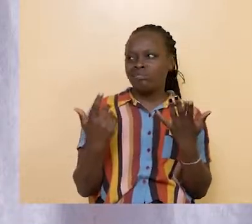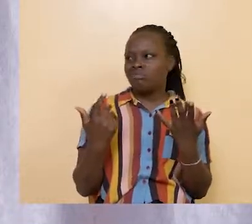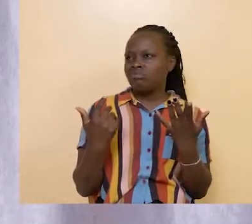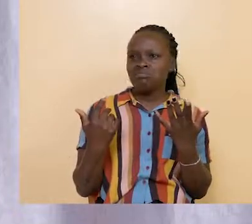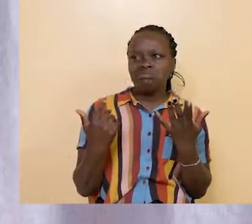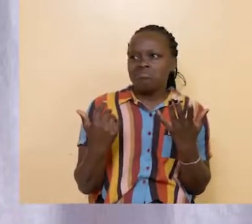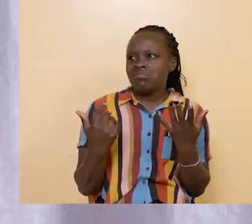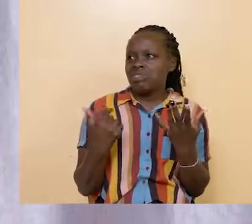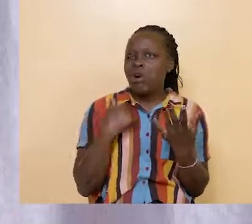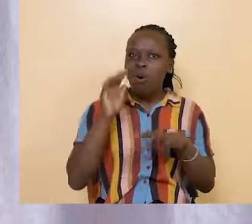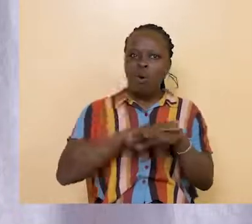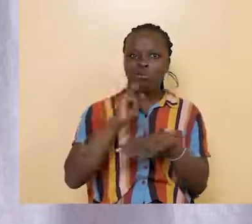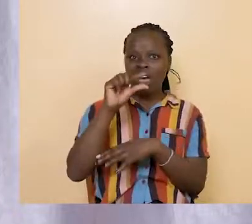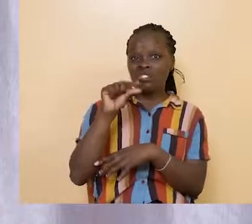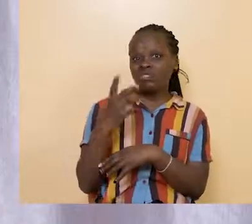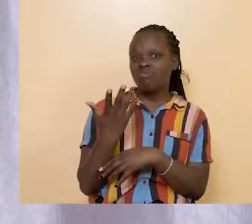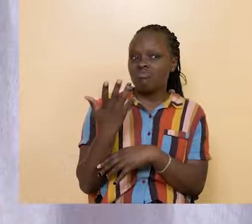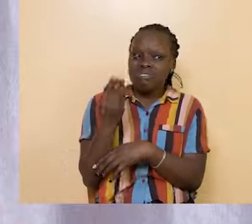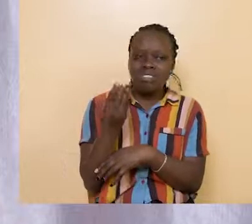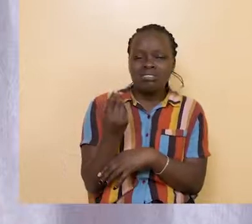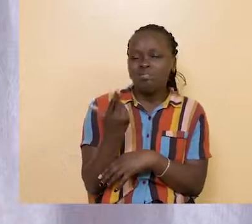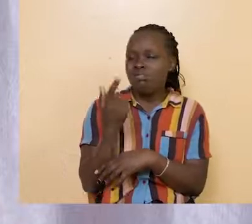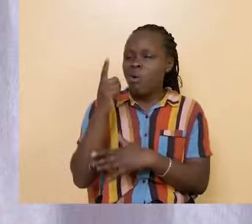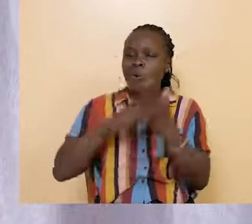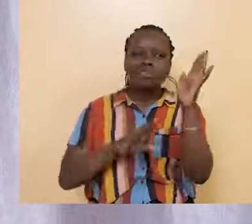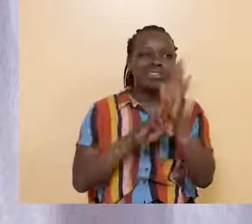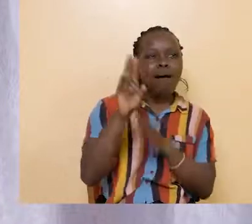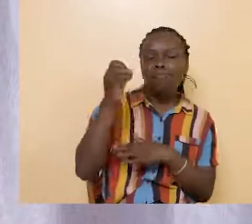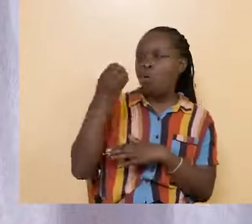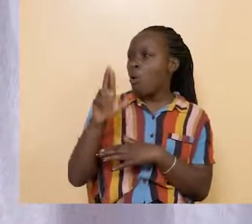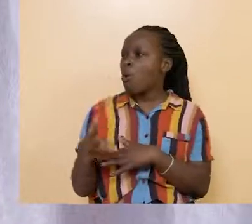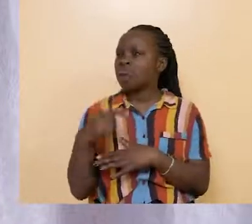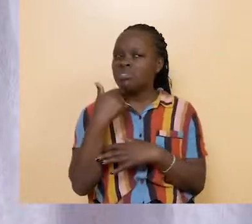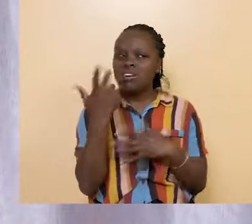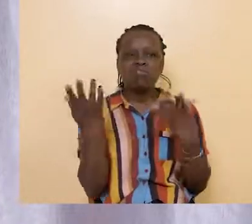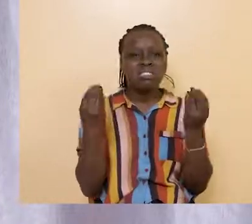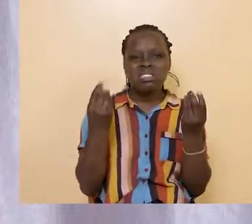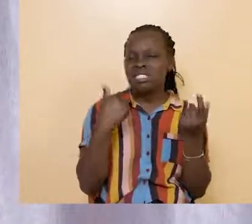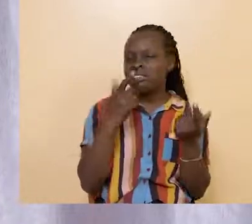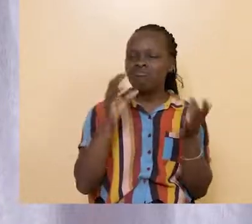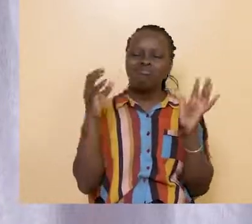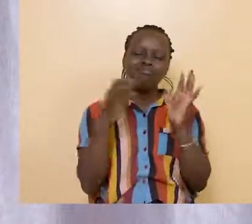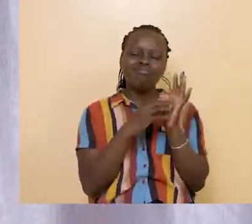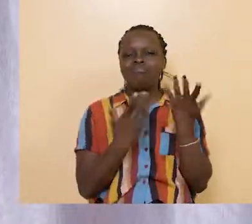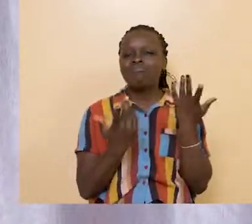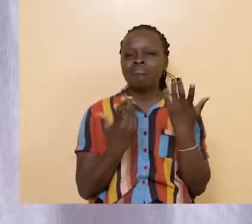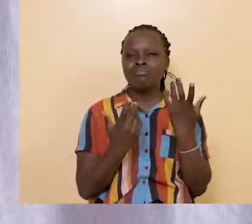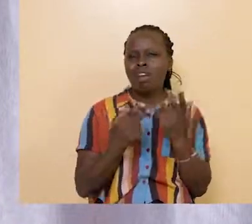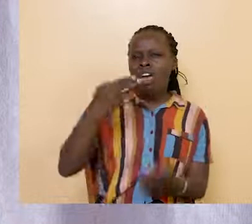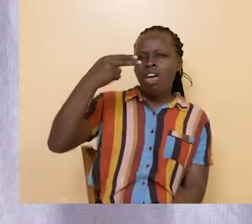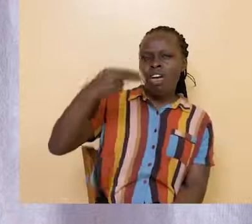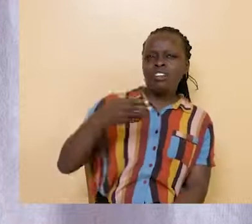simply on Instagram, even not even on WhatsApp or, you know, on someone's direct number, it's easy to post words like